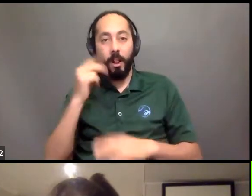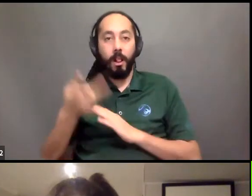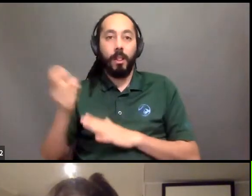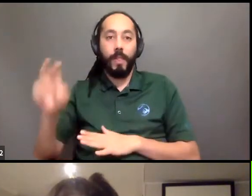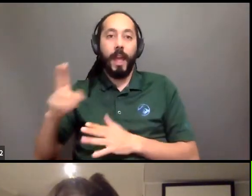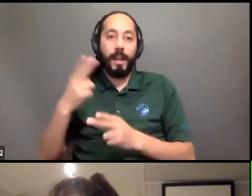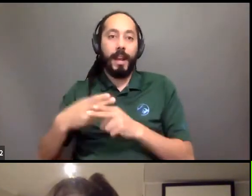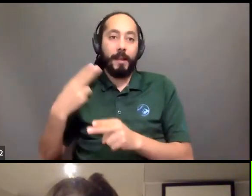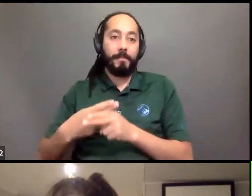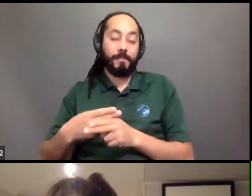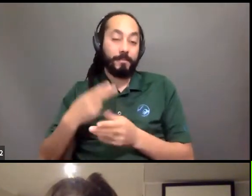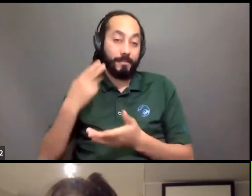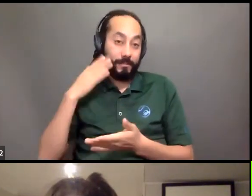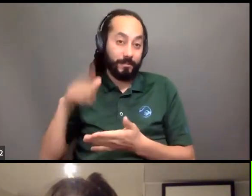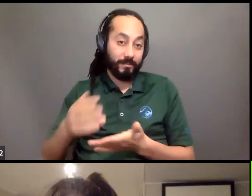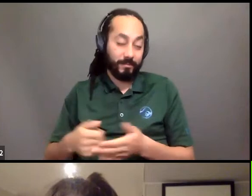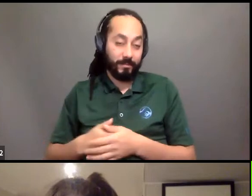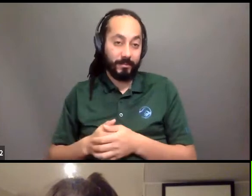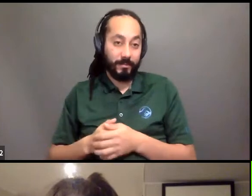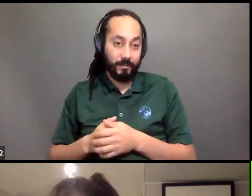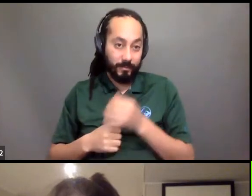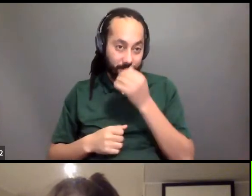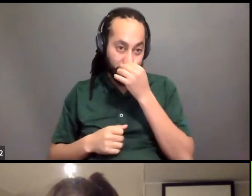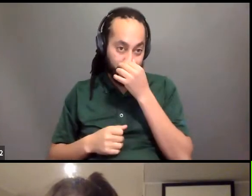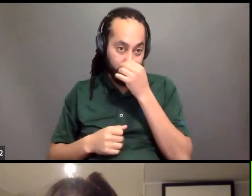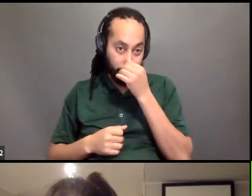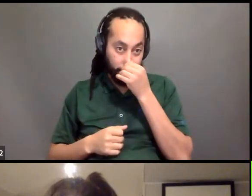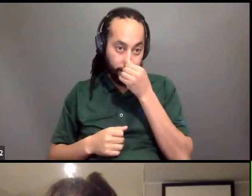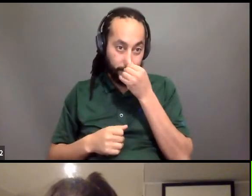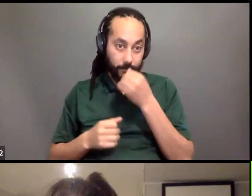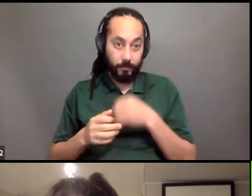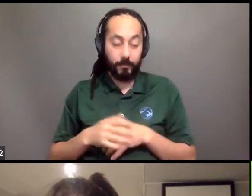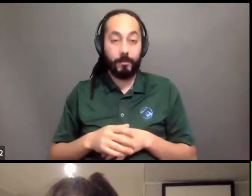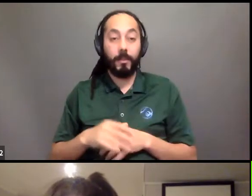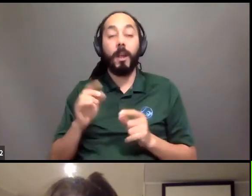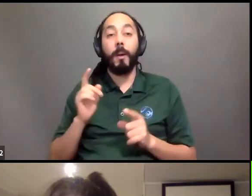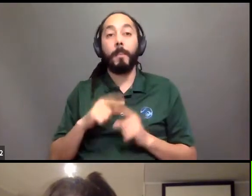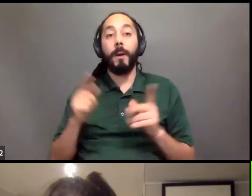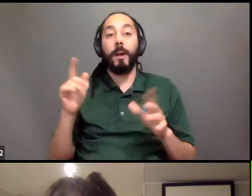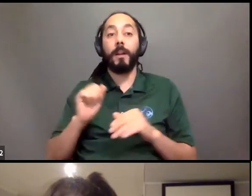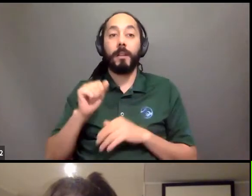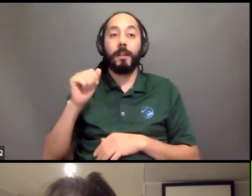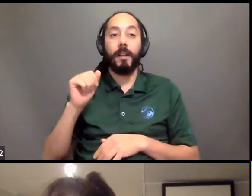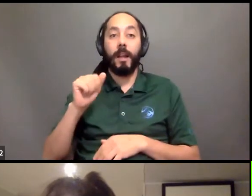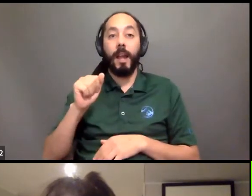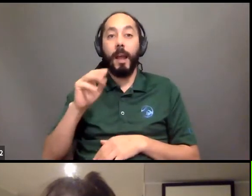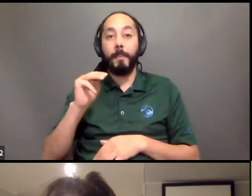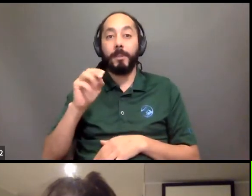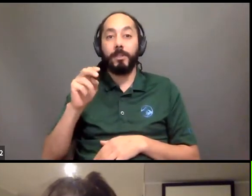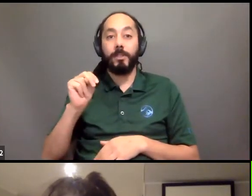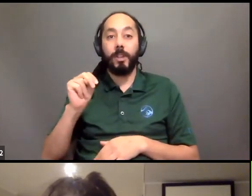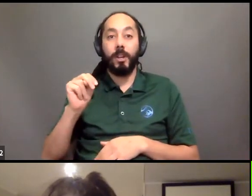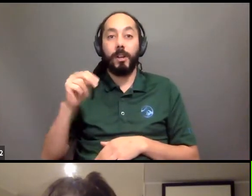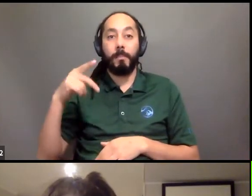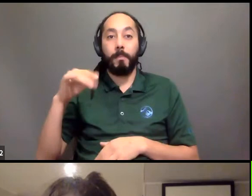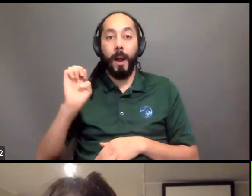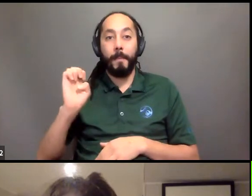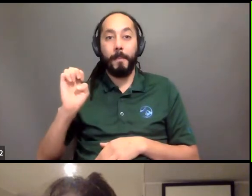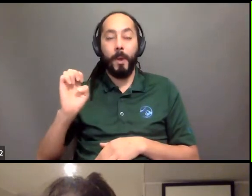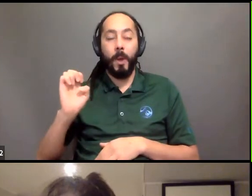And then, you know, I also thought, you know, he could like, you know, send on Amazon Prime a bunch of stuff down to those people to help them in their struggle, you